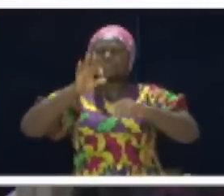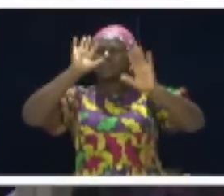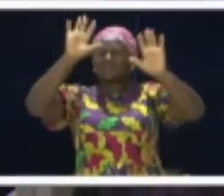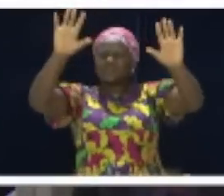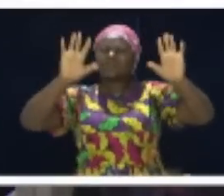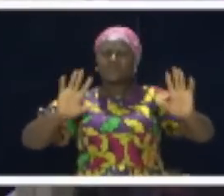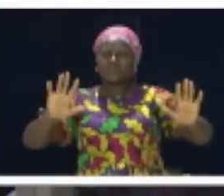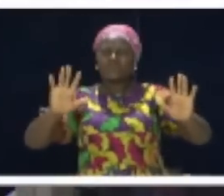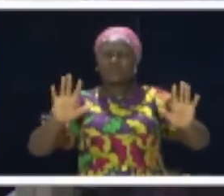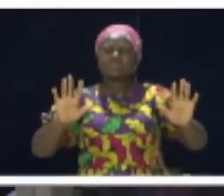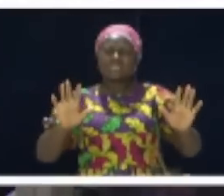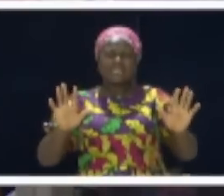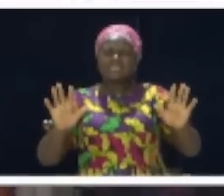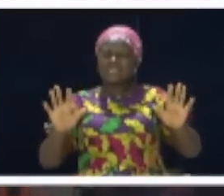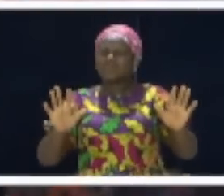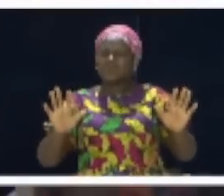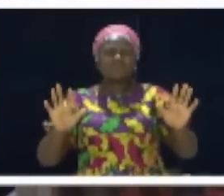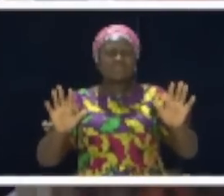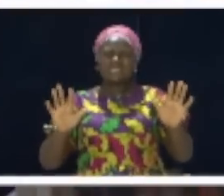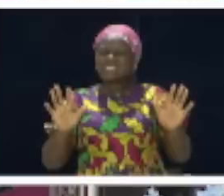miracles,